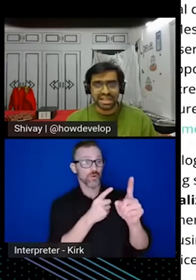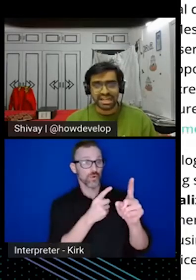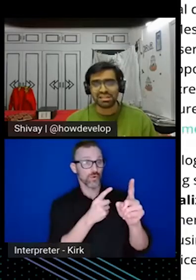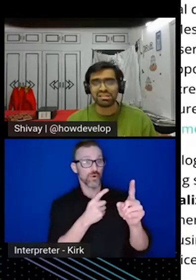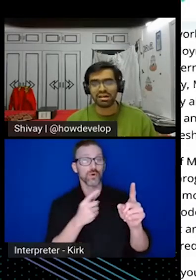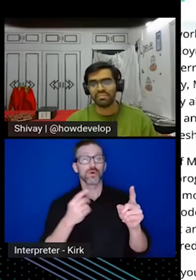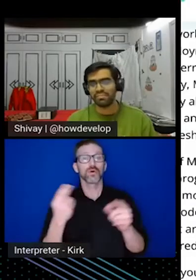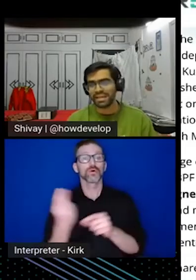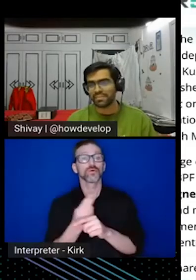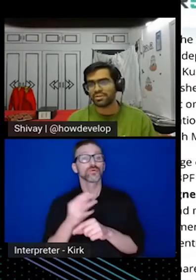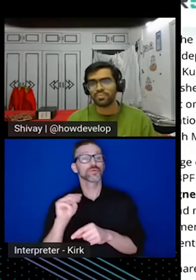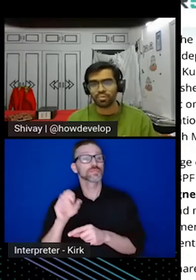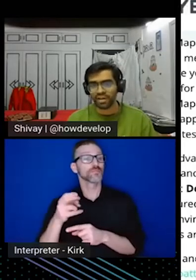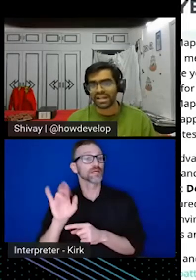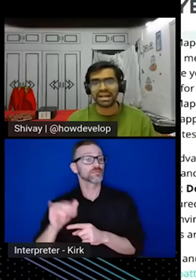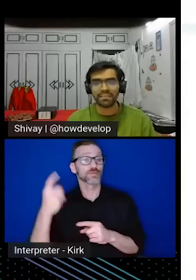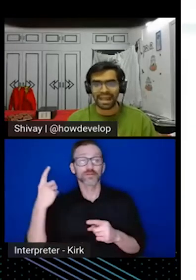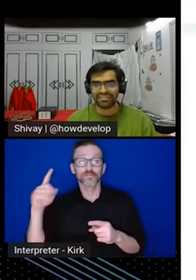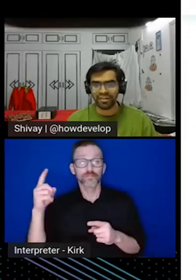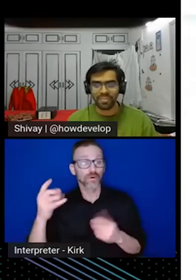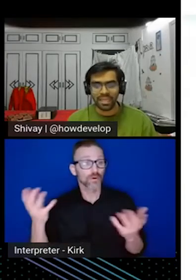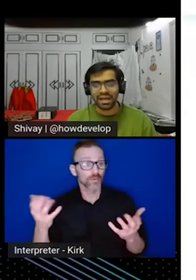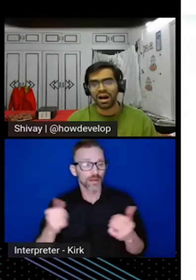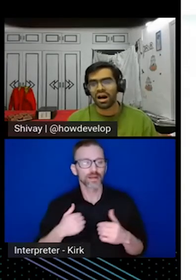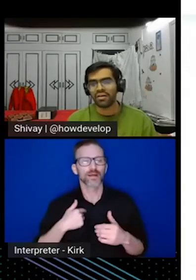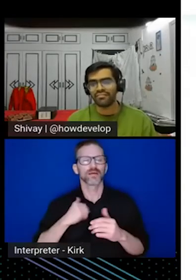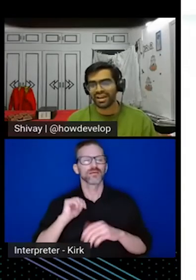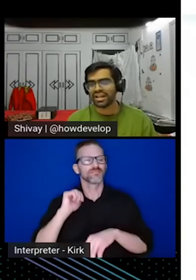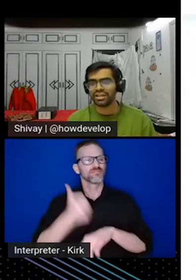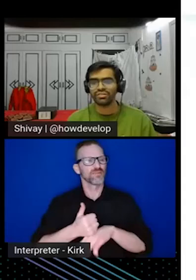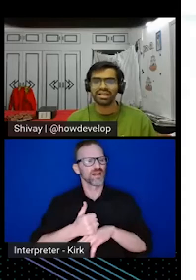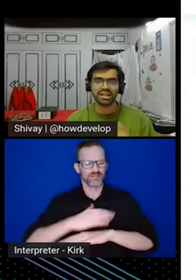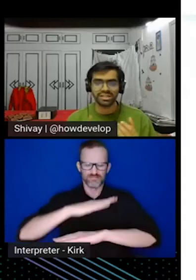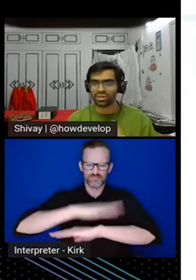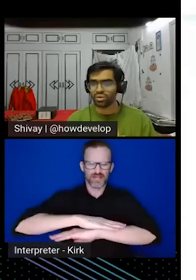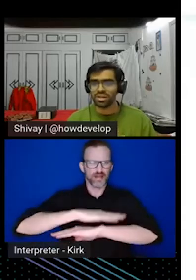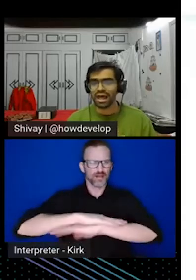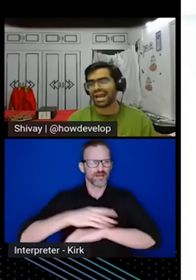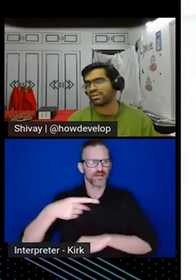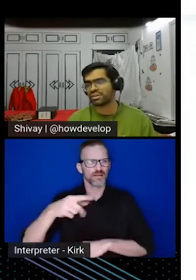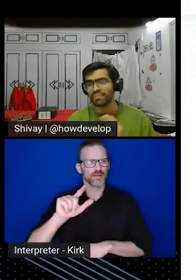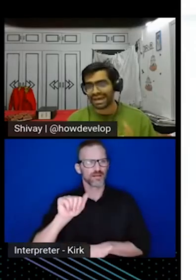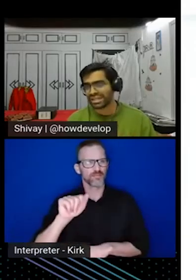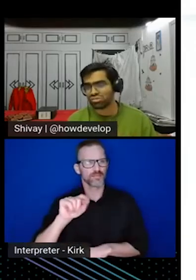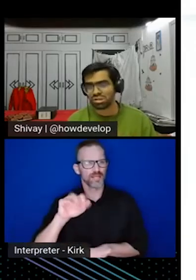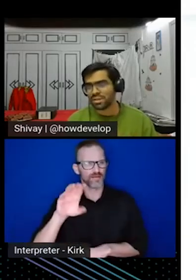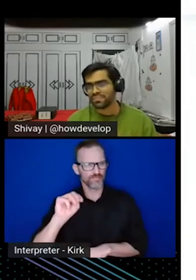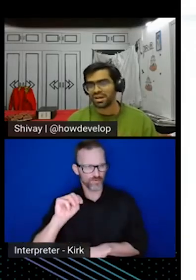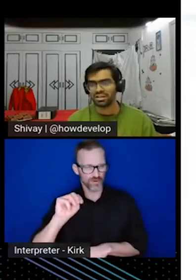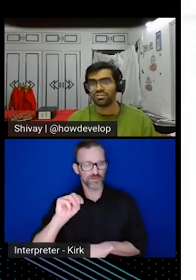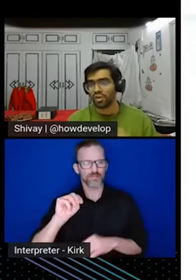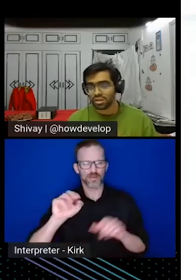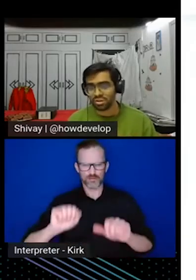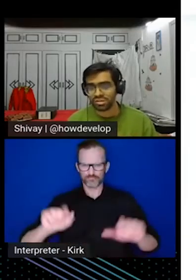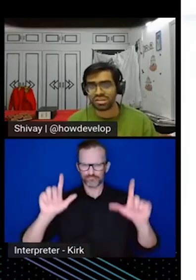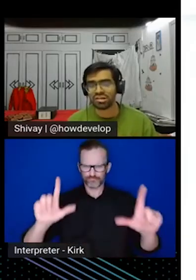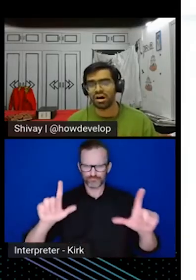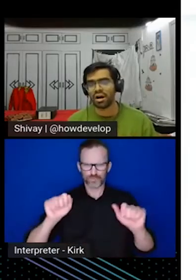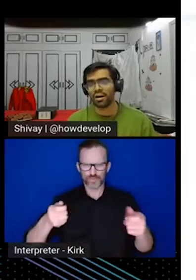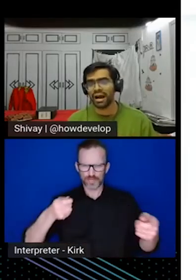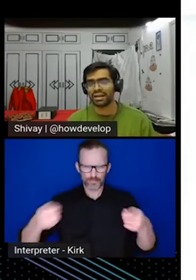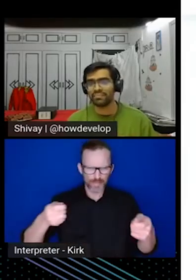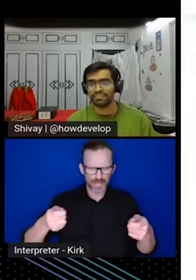Meshery is be able to provide a platform where you can control and you can manage the